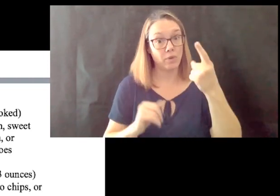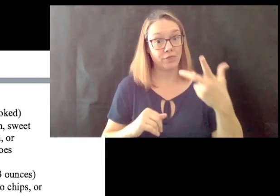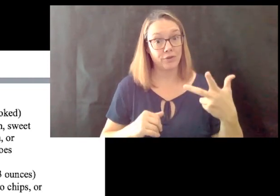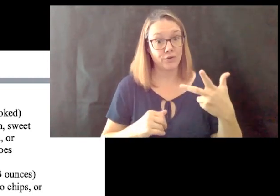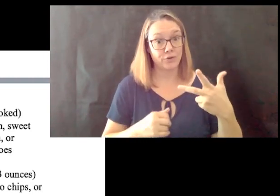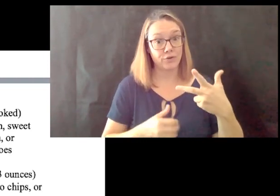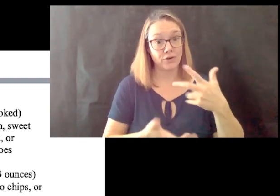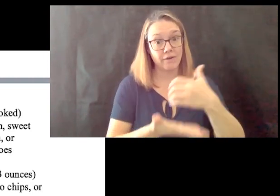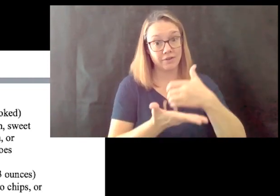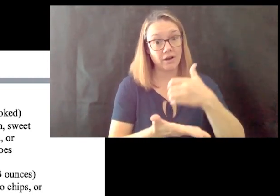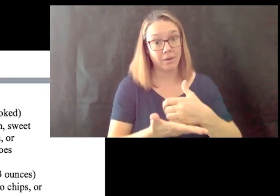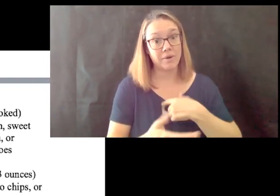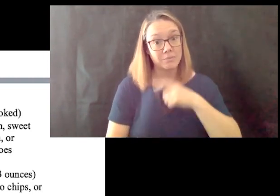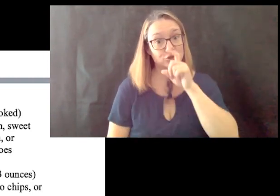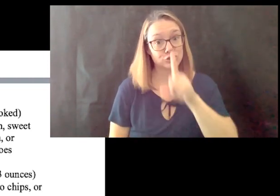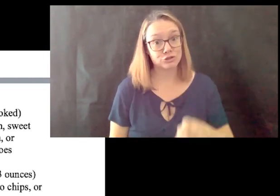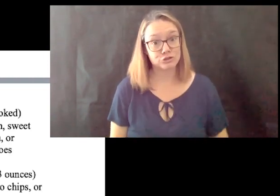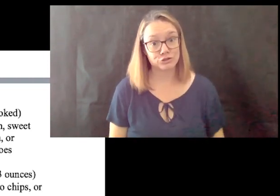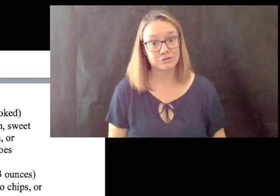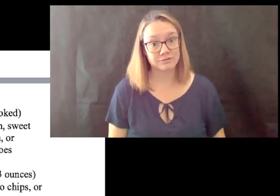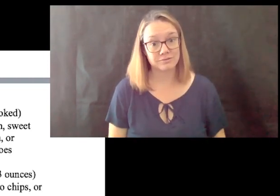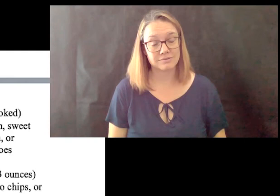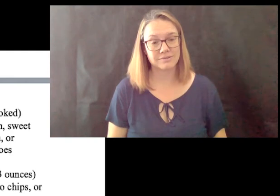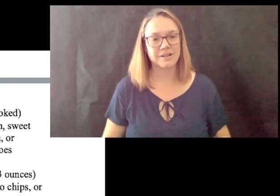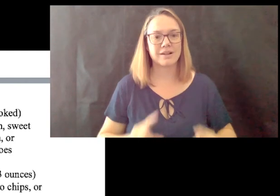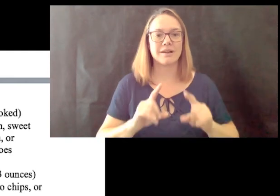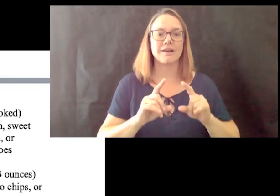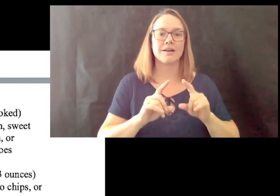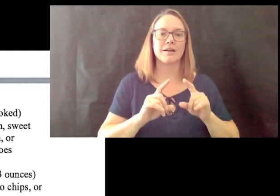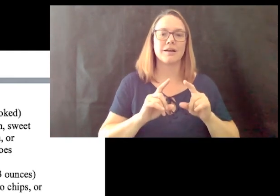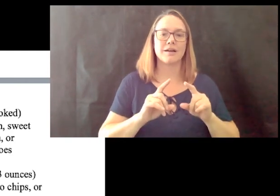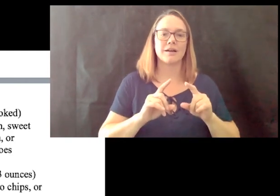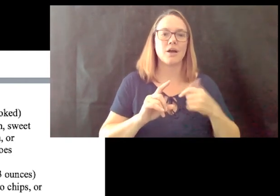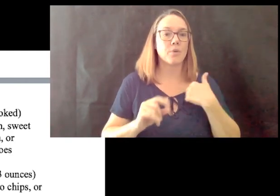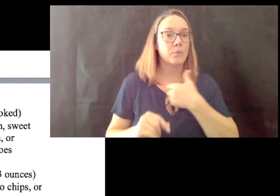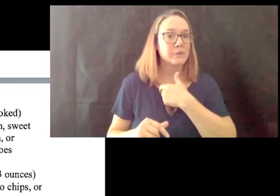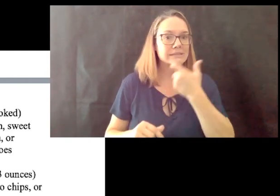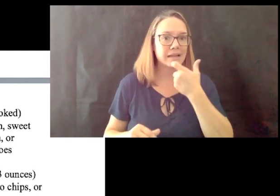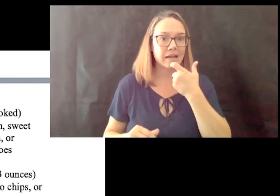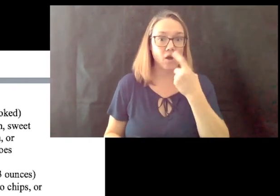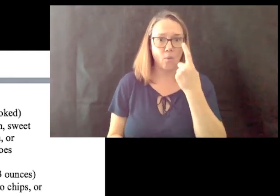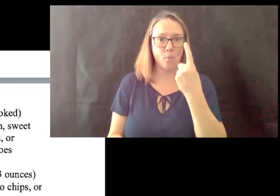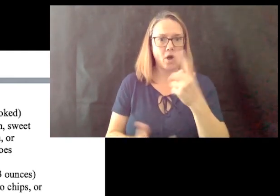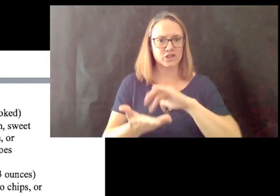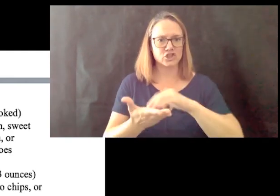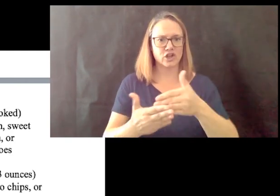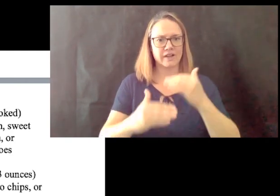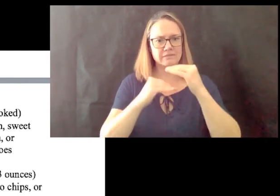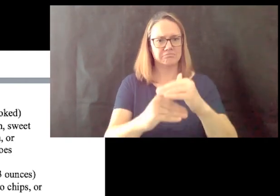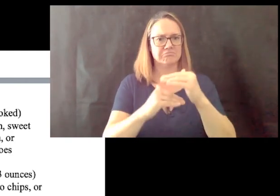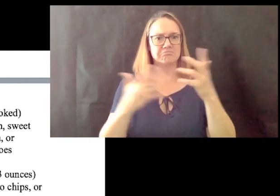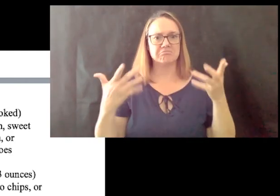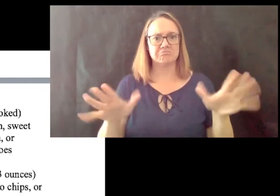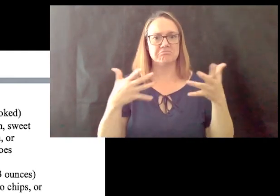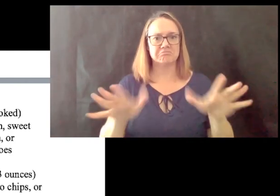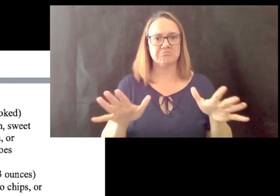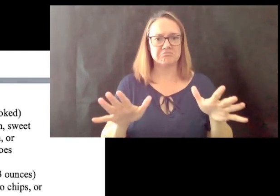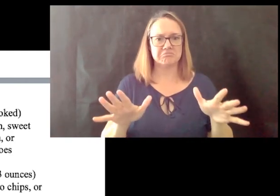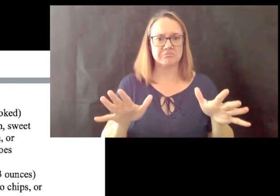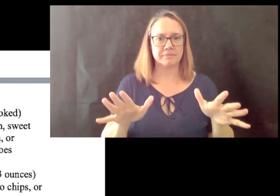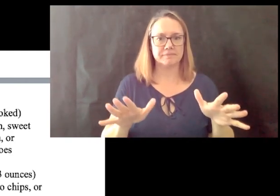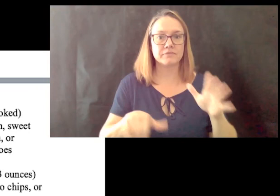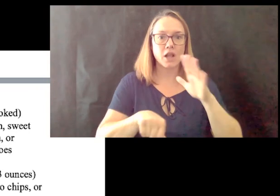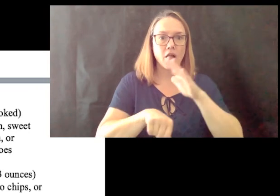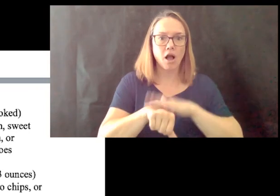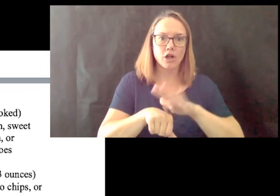a third of a cup. But we're not trying to say, you know, you can only have one serving of rice. You know, what you